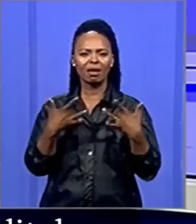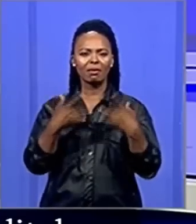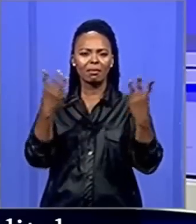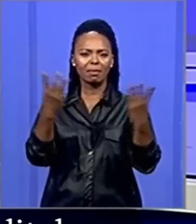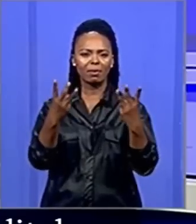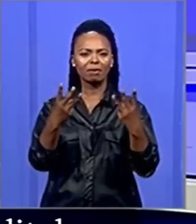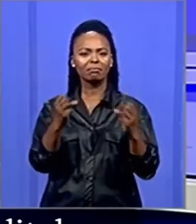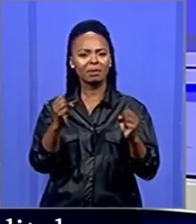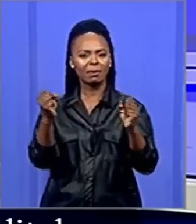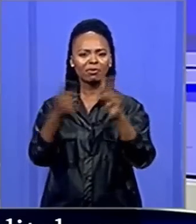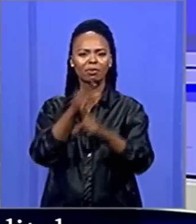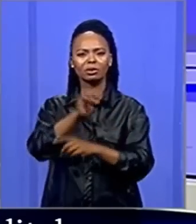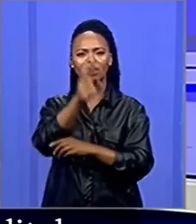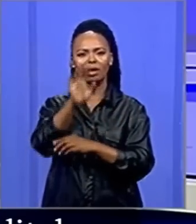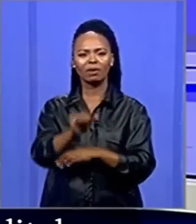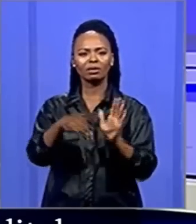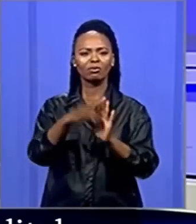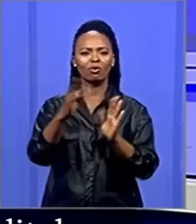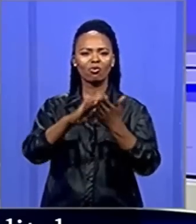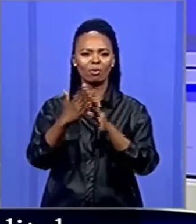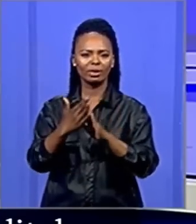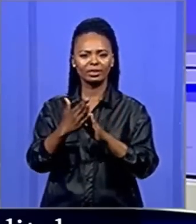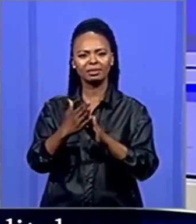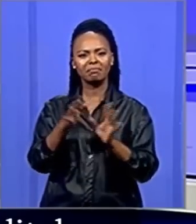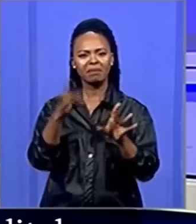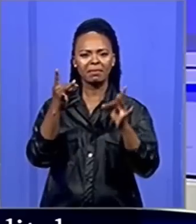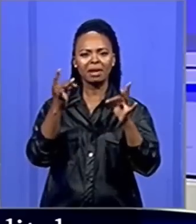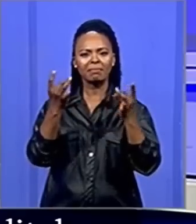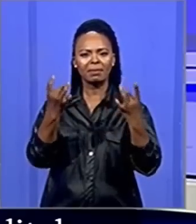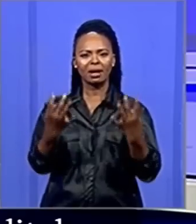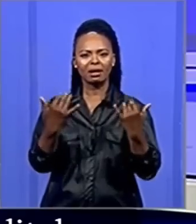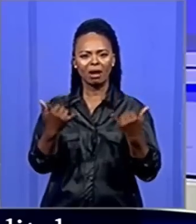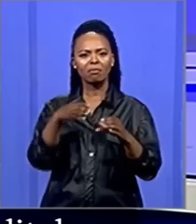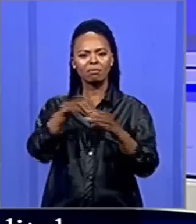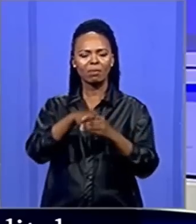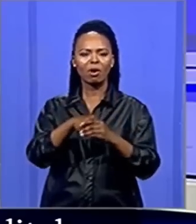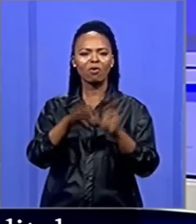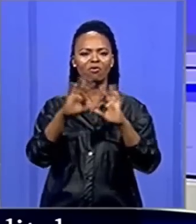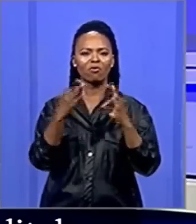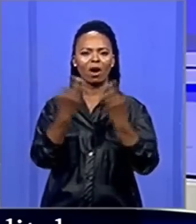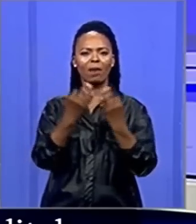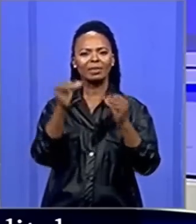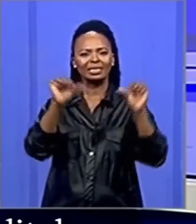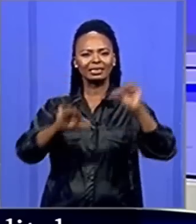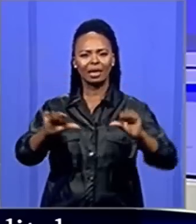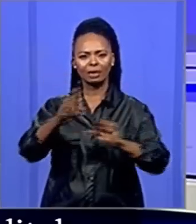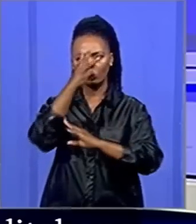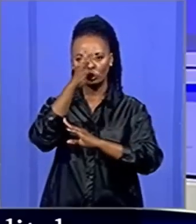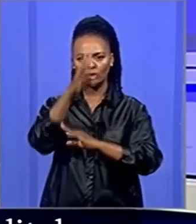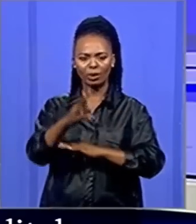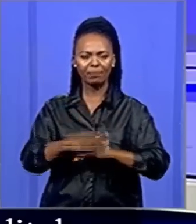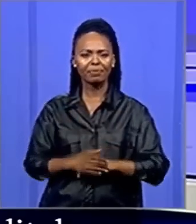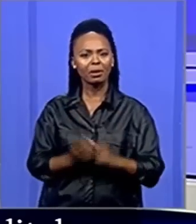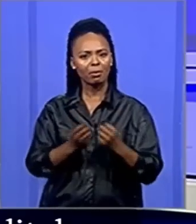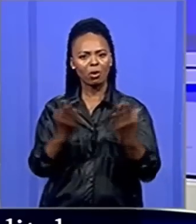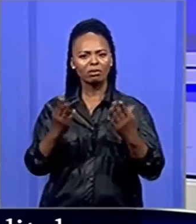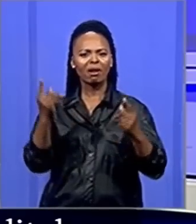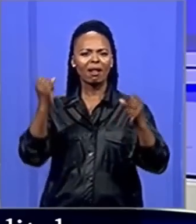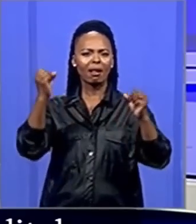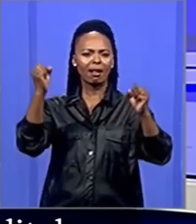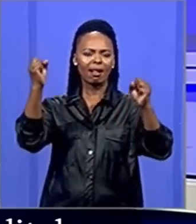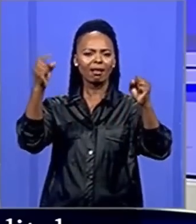maikutlo a mokgatlo wa Southern African Development Community o nang le kabelo sebokeng sa foramo ya Science Pretoria moo diqapi di neng di